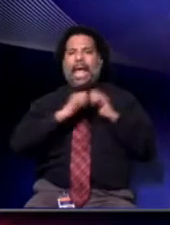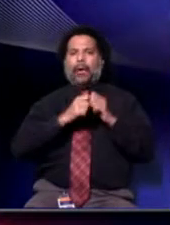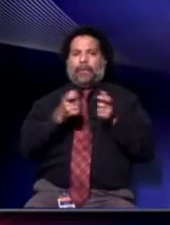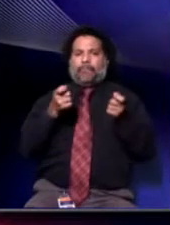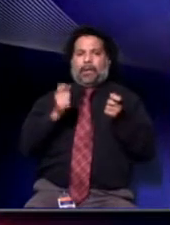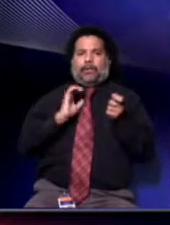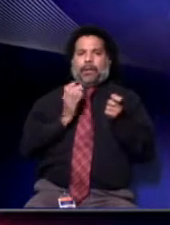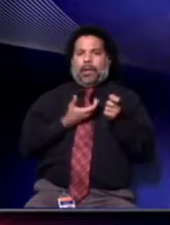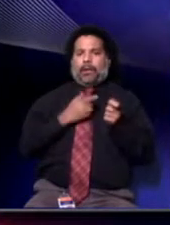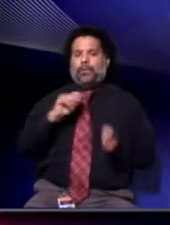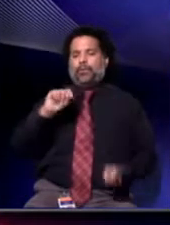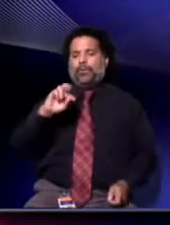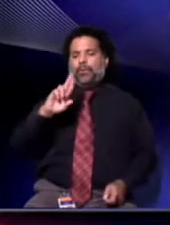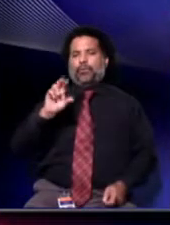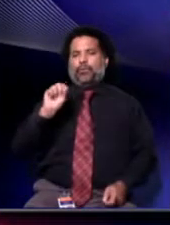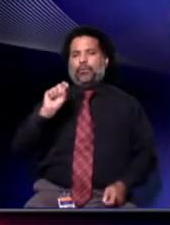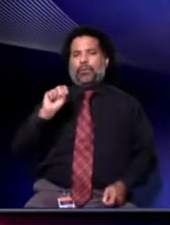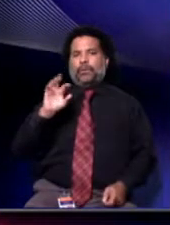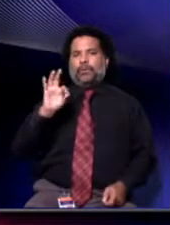our trust funds.